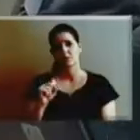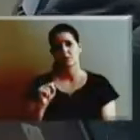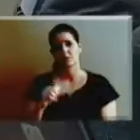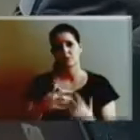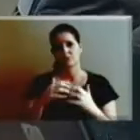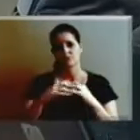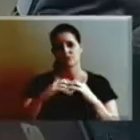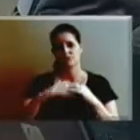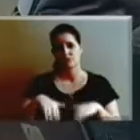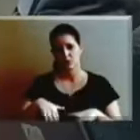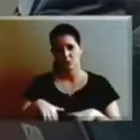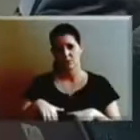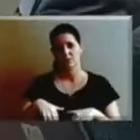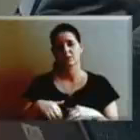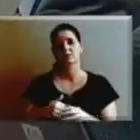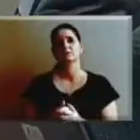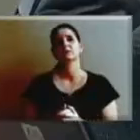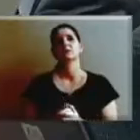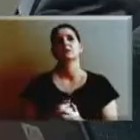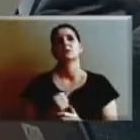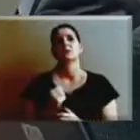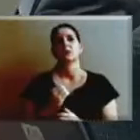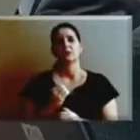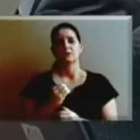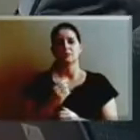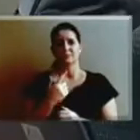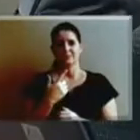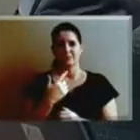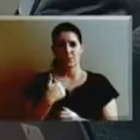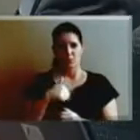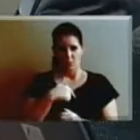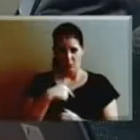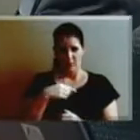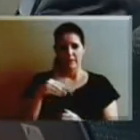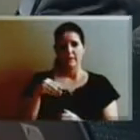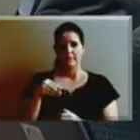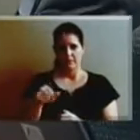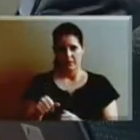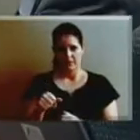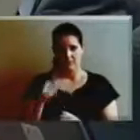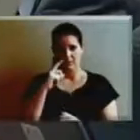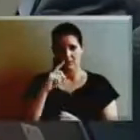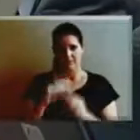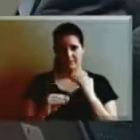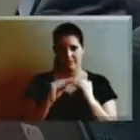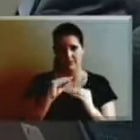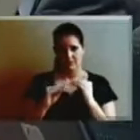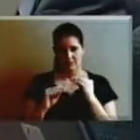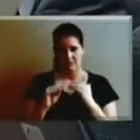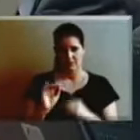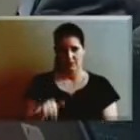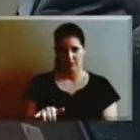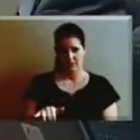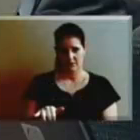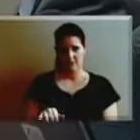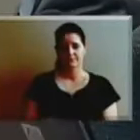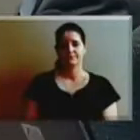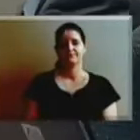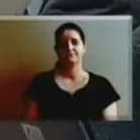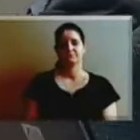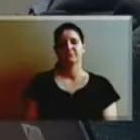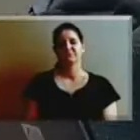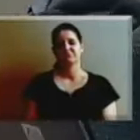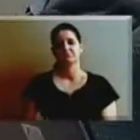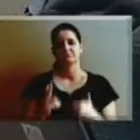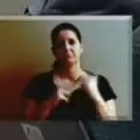9 AC units, and so our facilities took care of that with JCPS. So there are facility costs